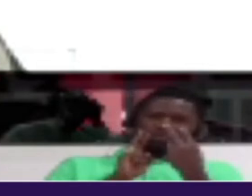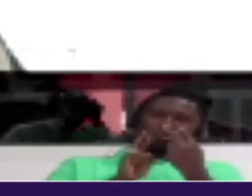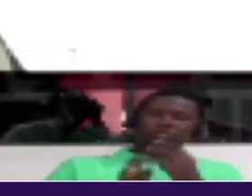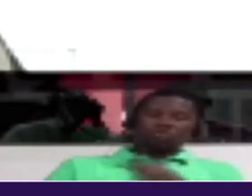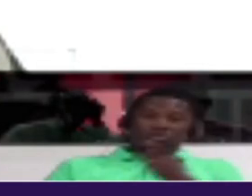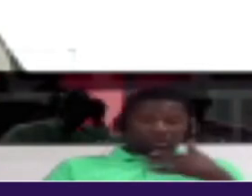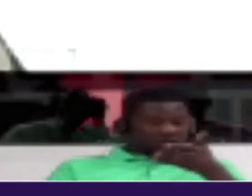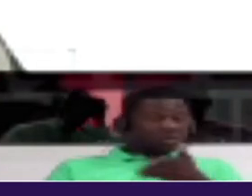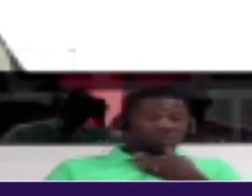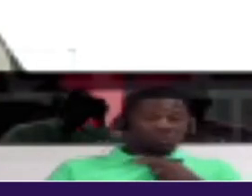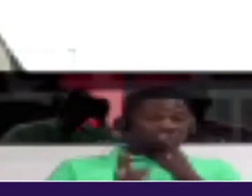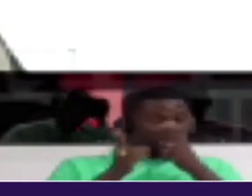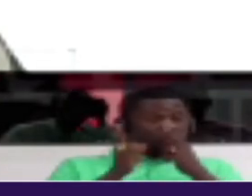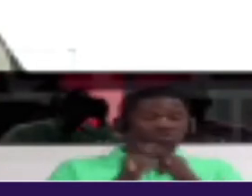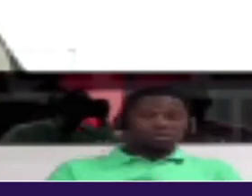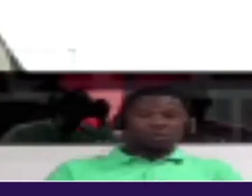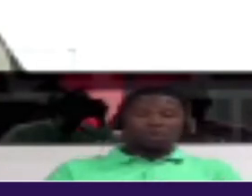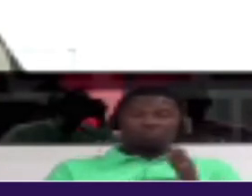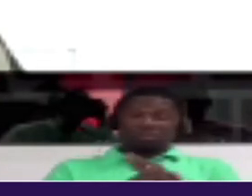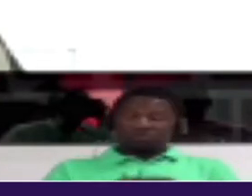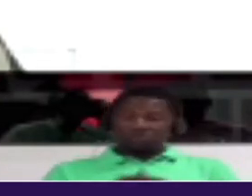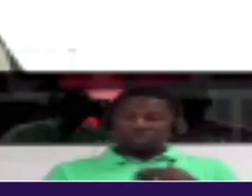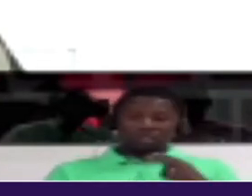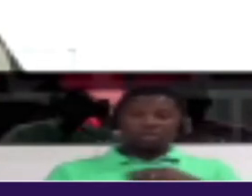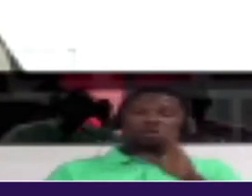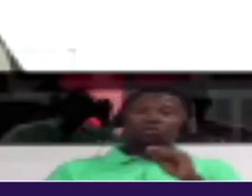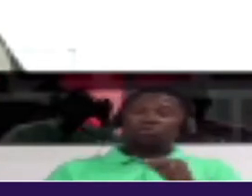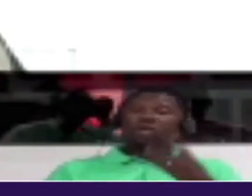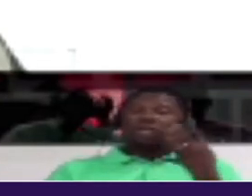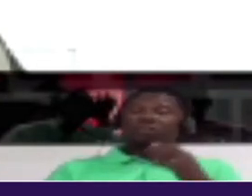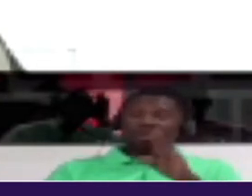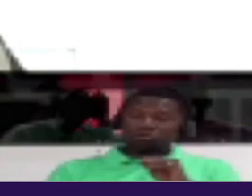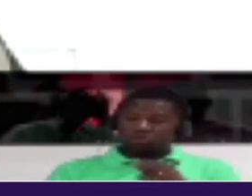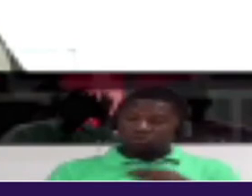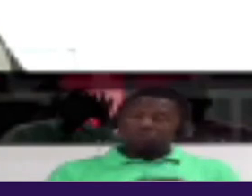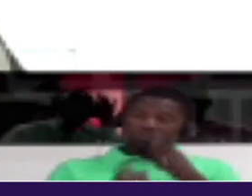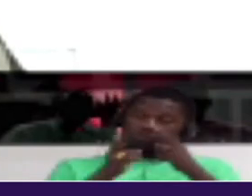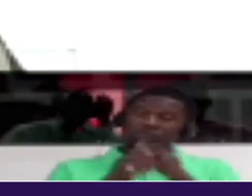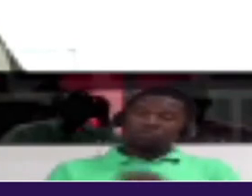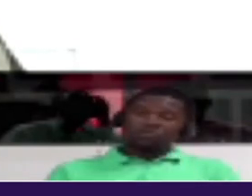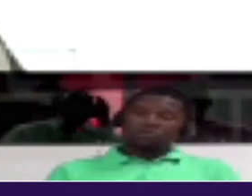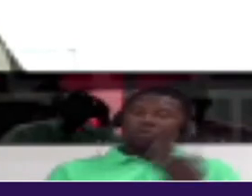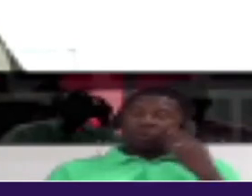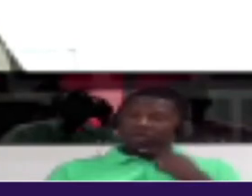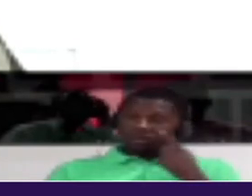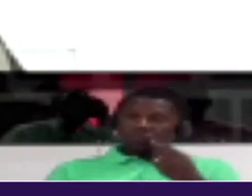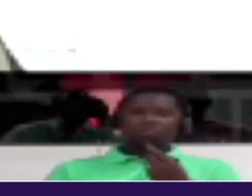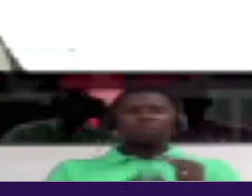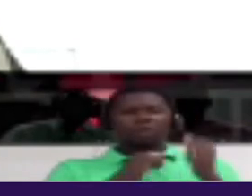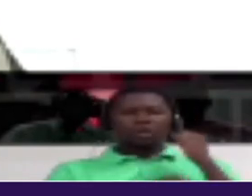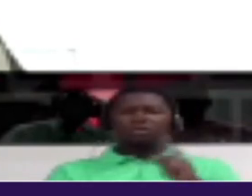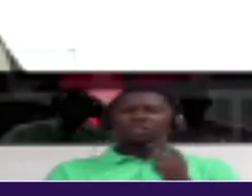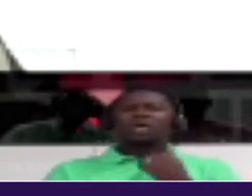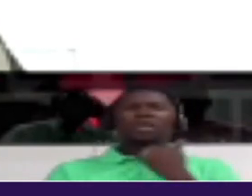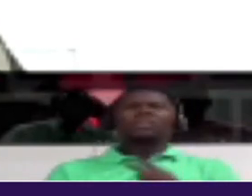there to shoot, but he had mentioned before this that, you know, do as I do. So when he looked back, there was no response. He shouted, "What are you